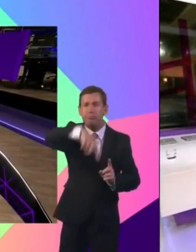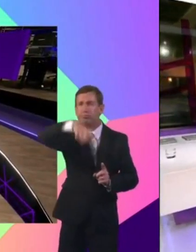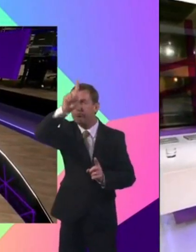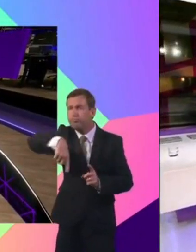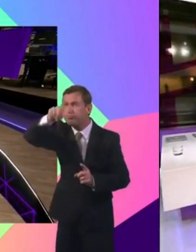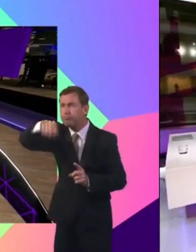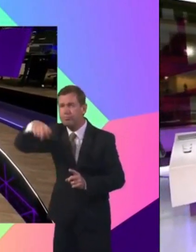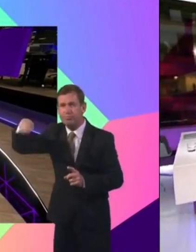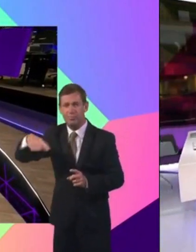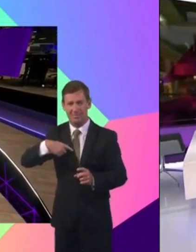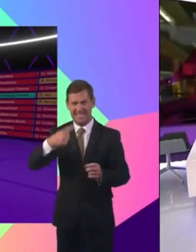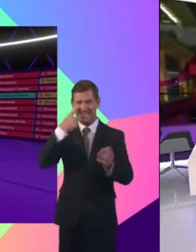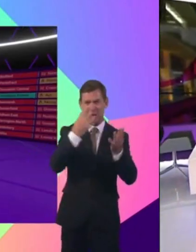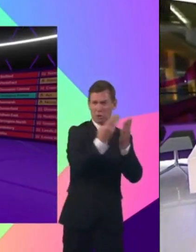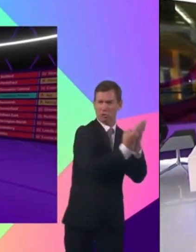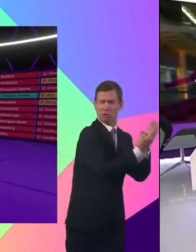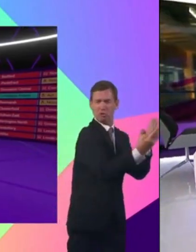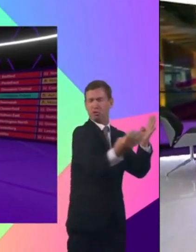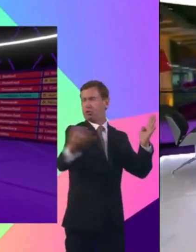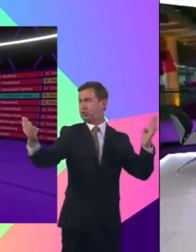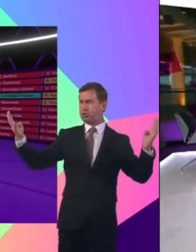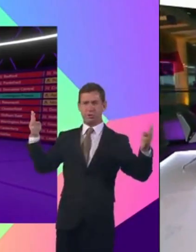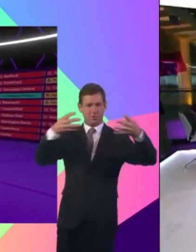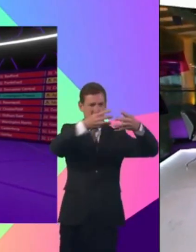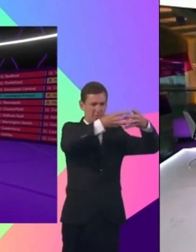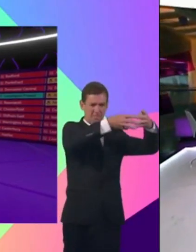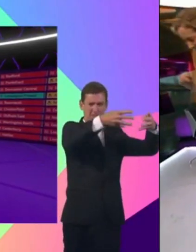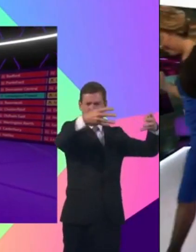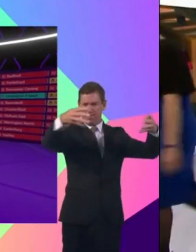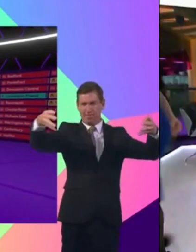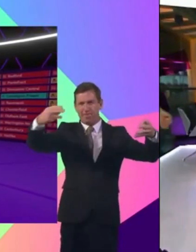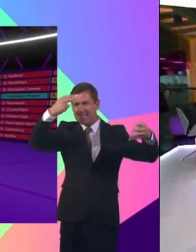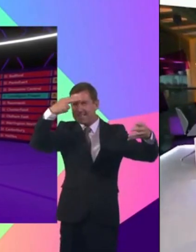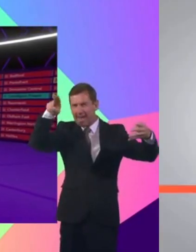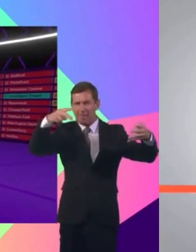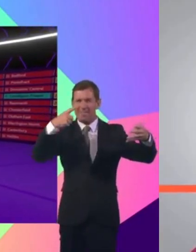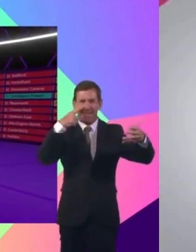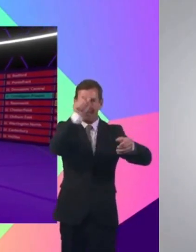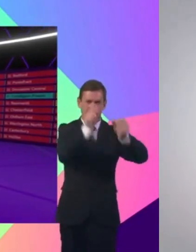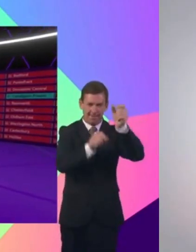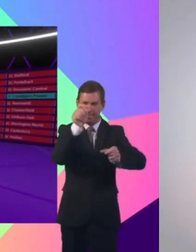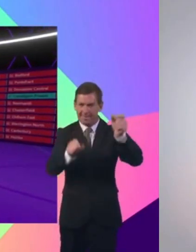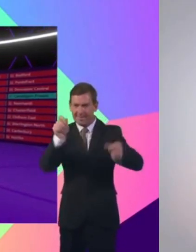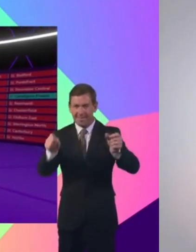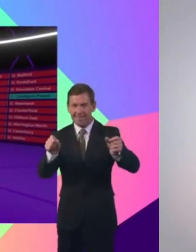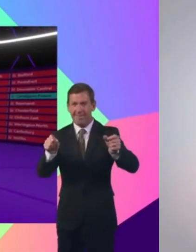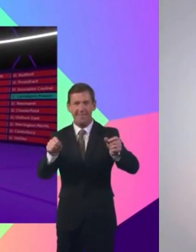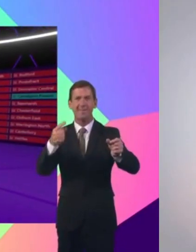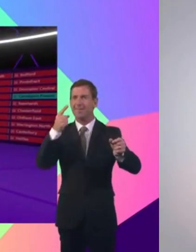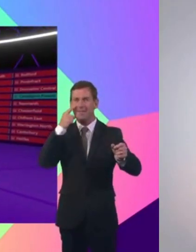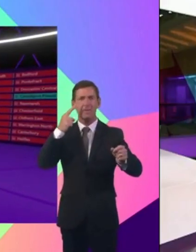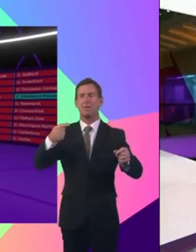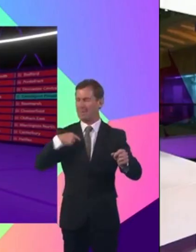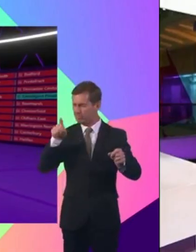tell you another question next week again. The real question is, where are we? And we are bruised, of